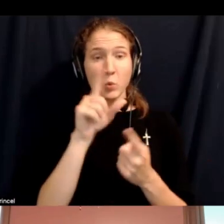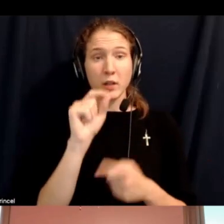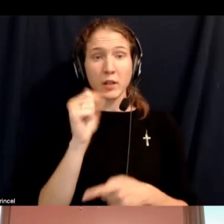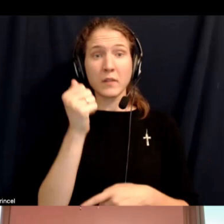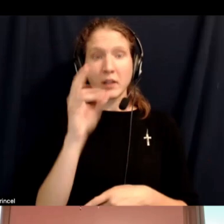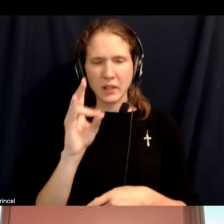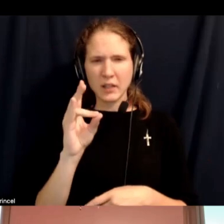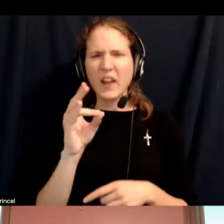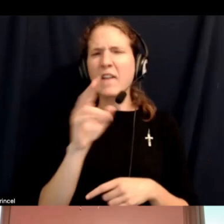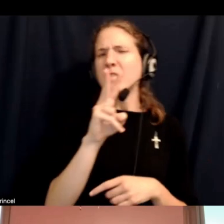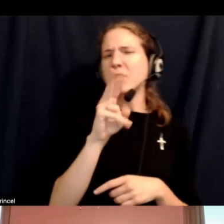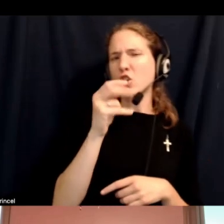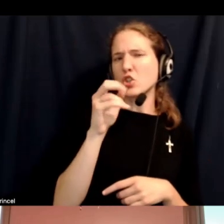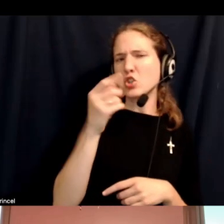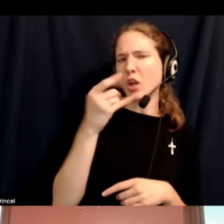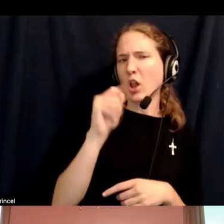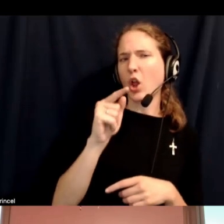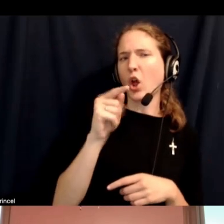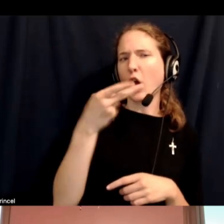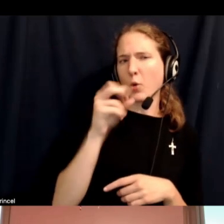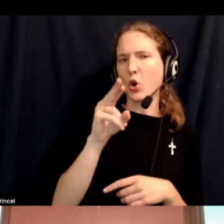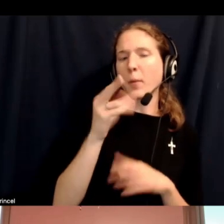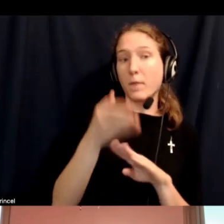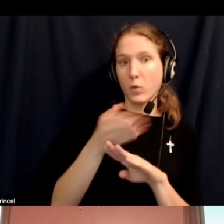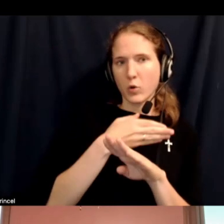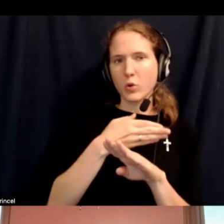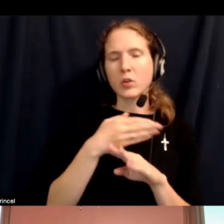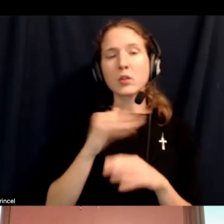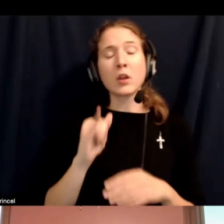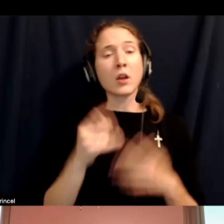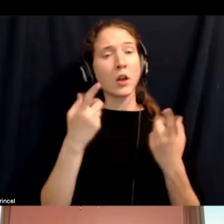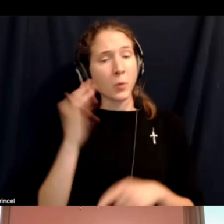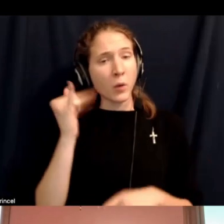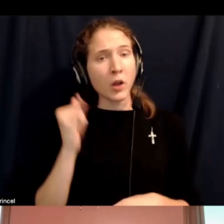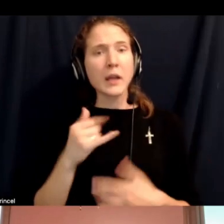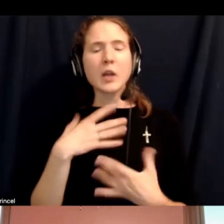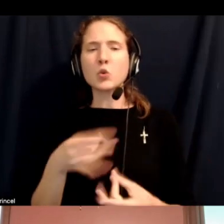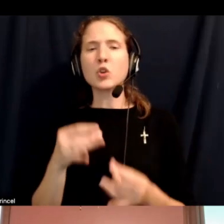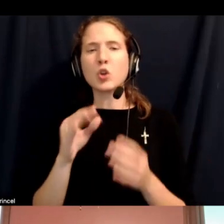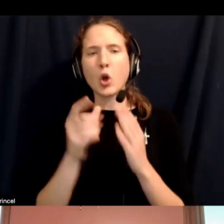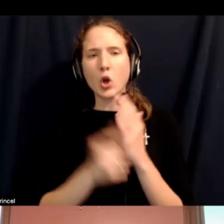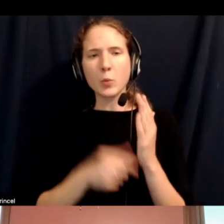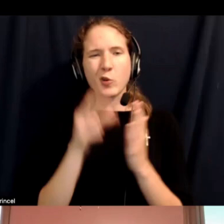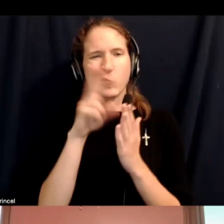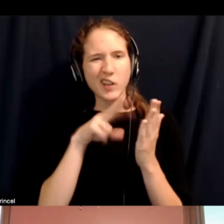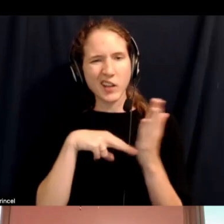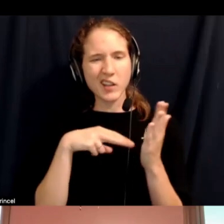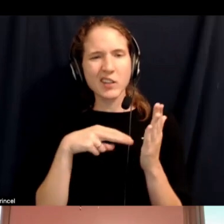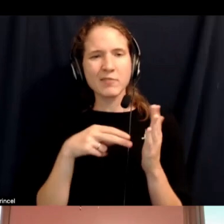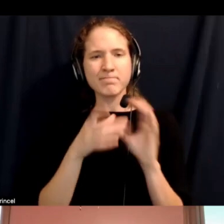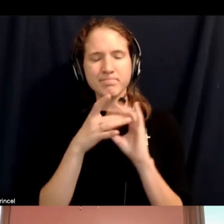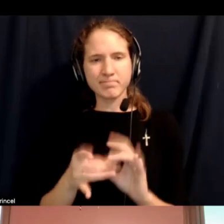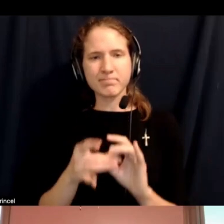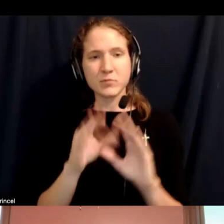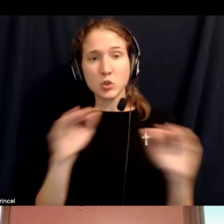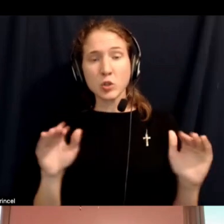Harbor. And it grew out of my reading an interesting article about the children's book